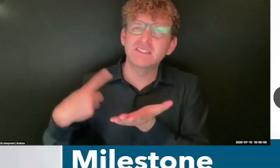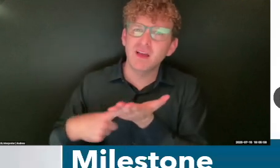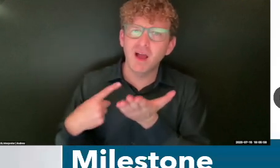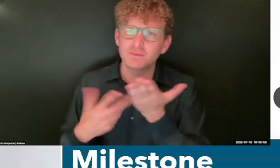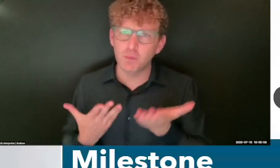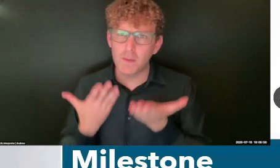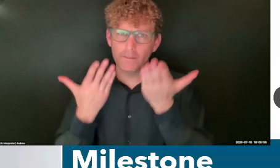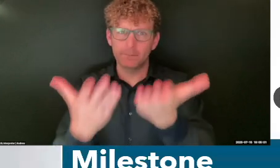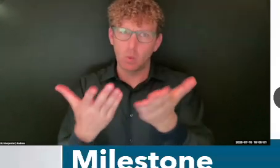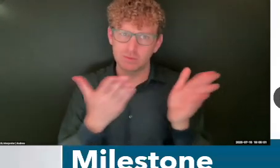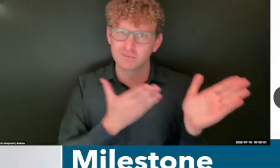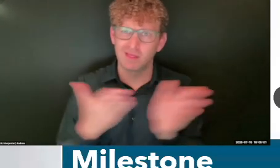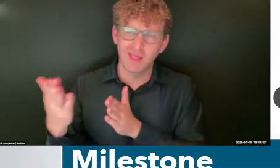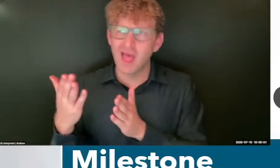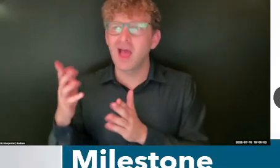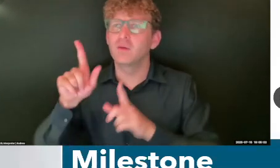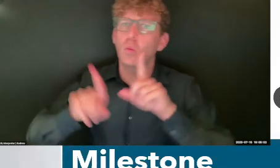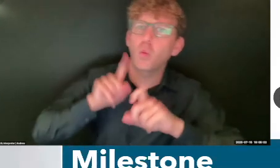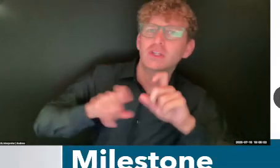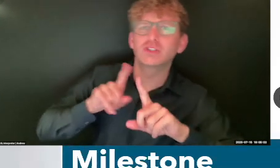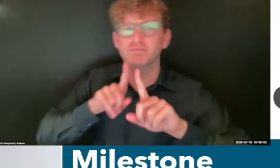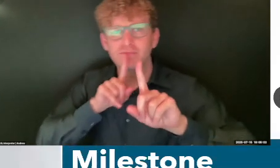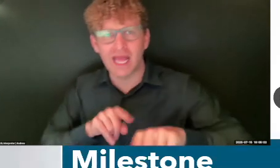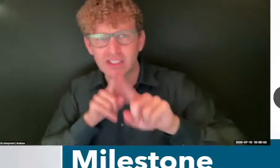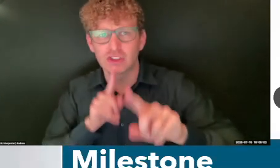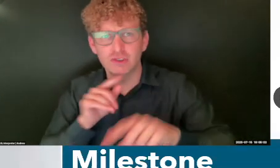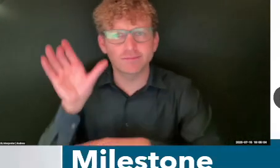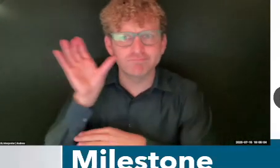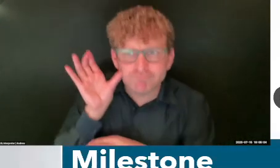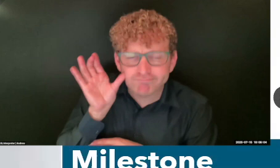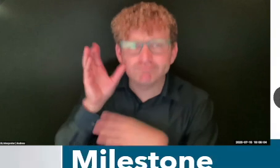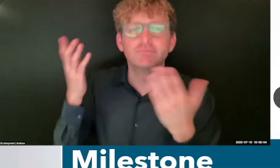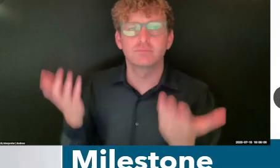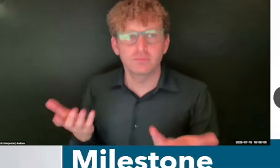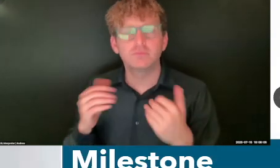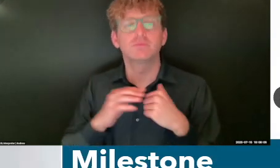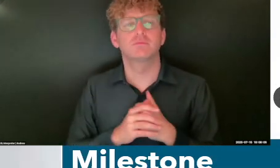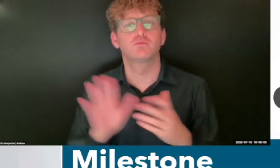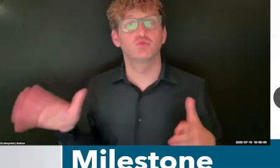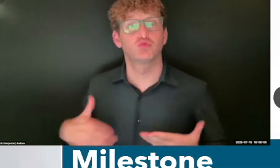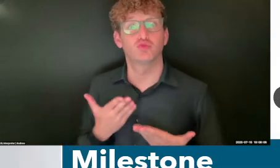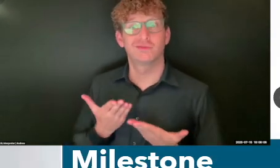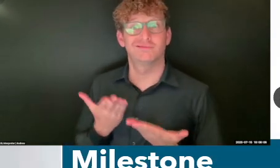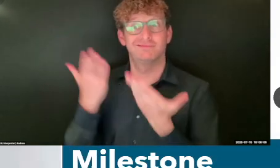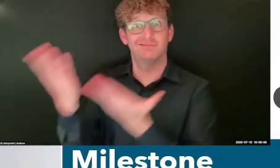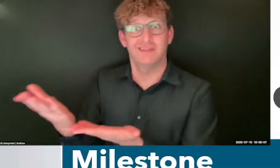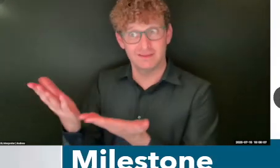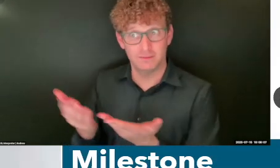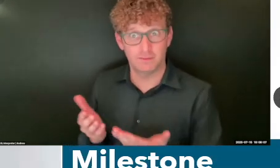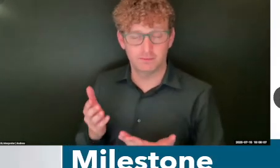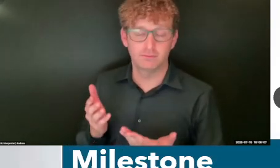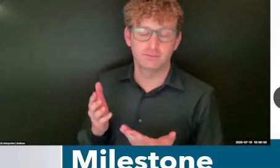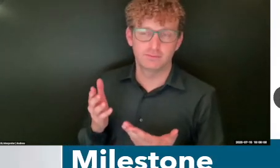and listen to your comments. We'll present the proposed funding plan and hear verbal